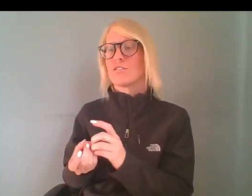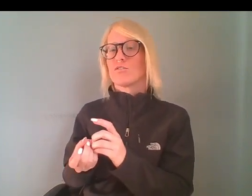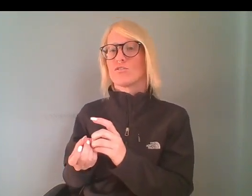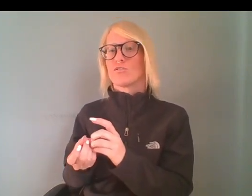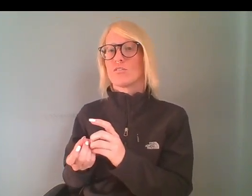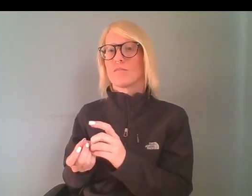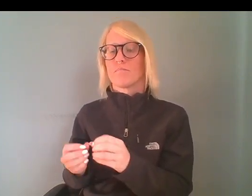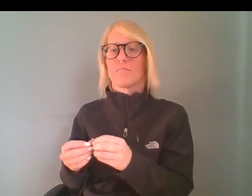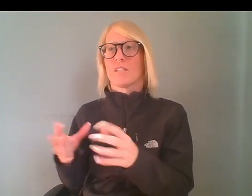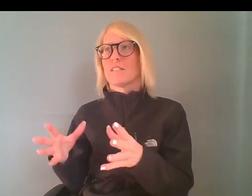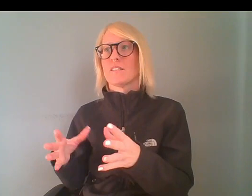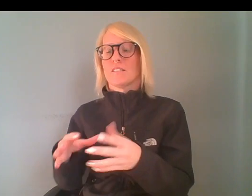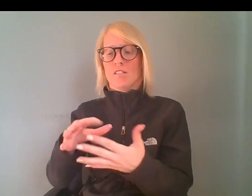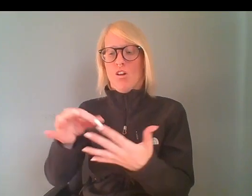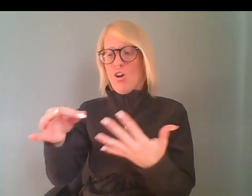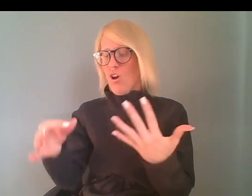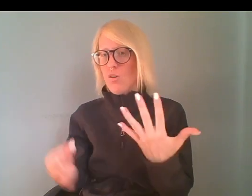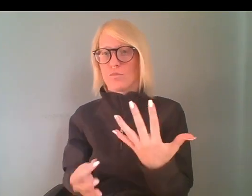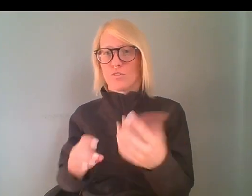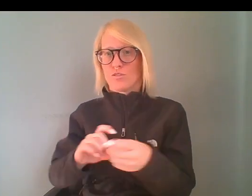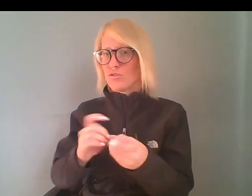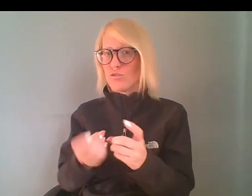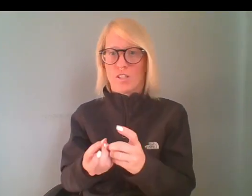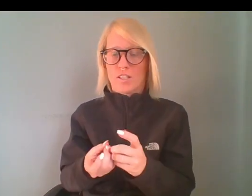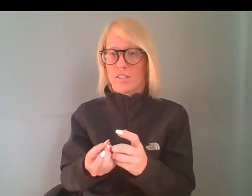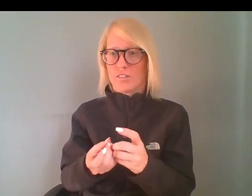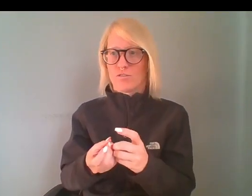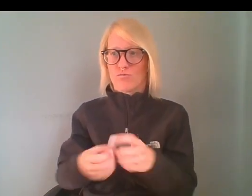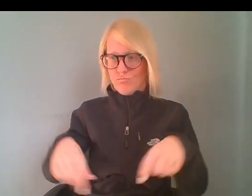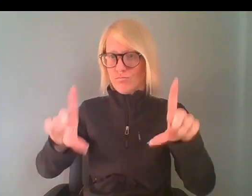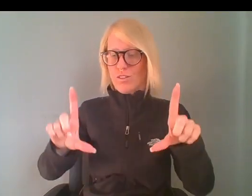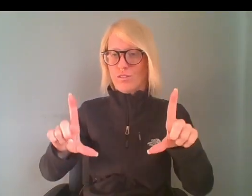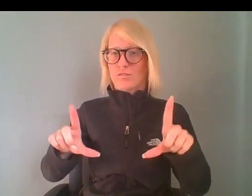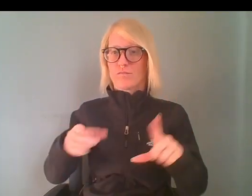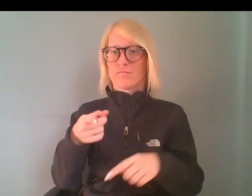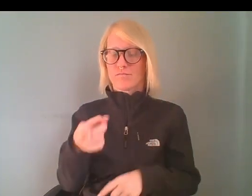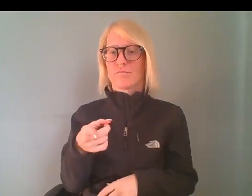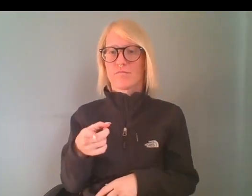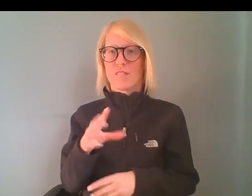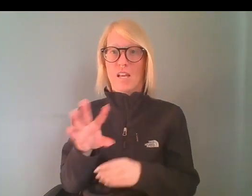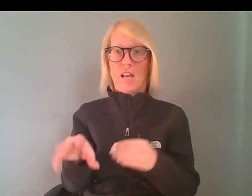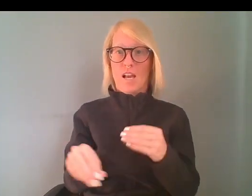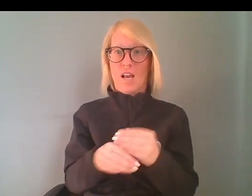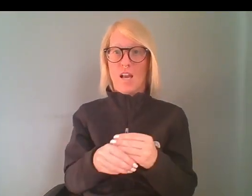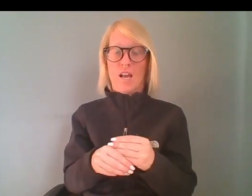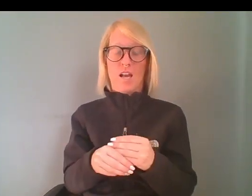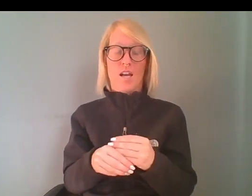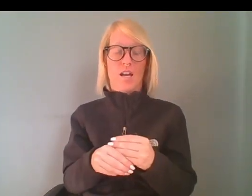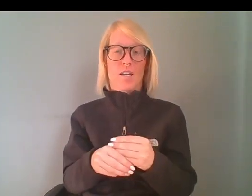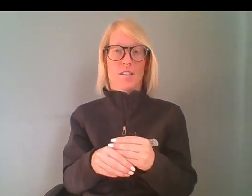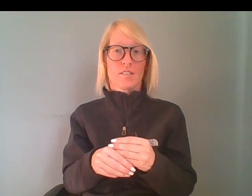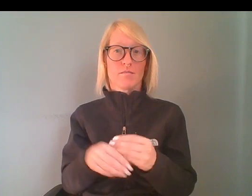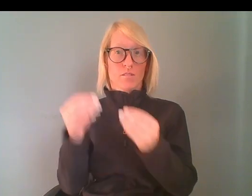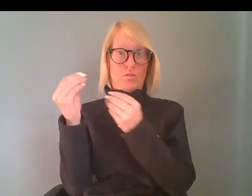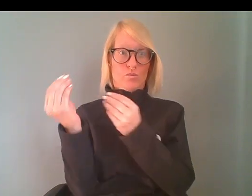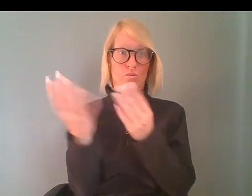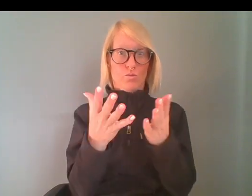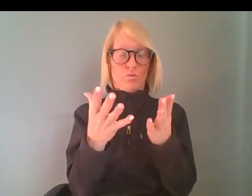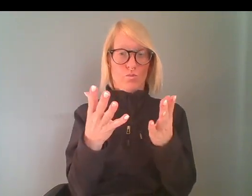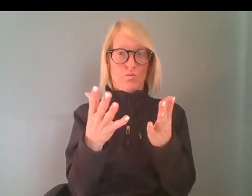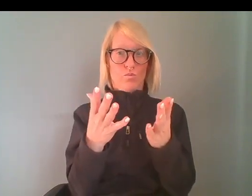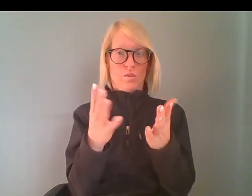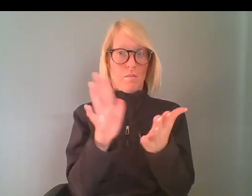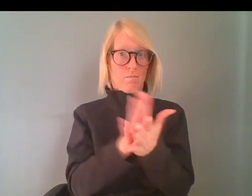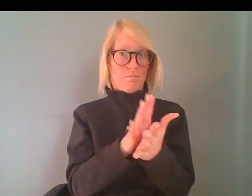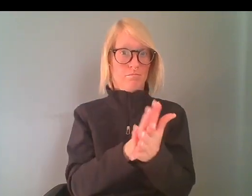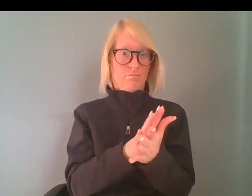available. And for example, we put in a little gadget so you can sign up for our newsletter from our blog.